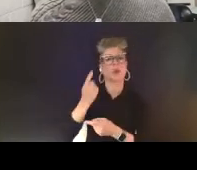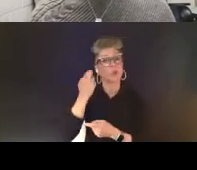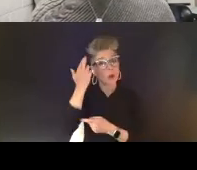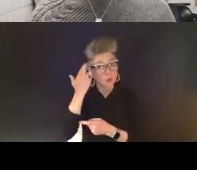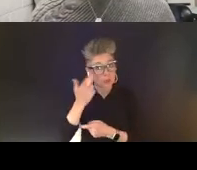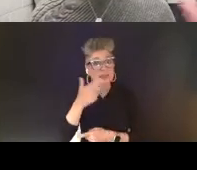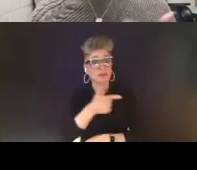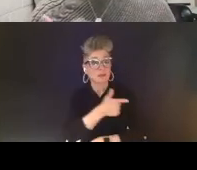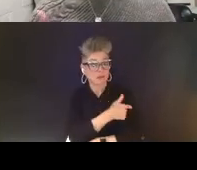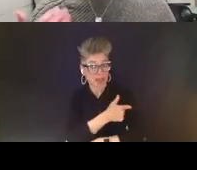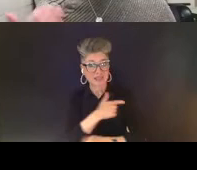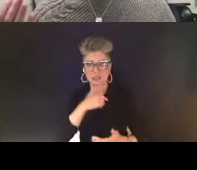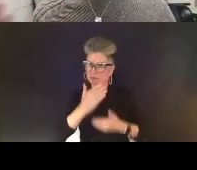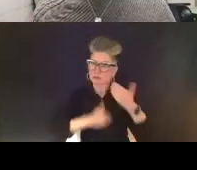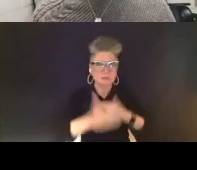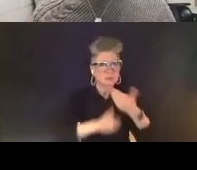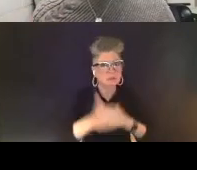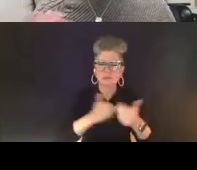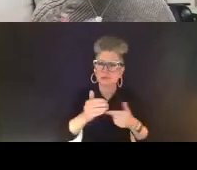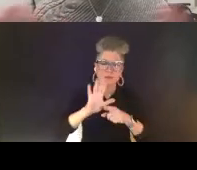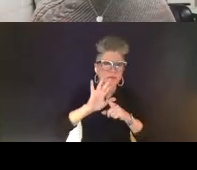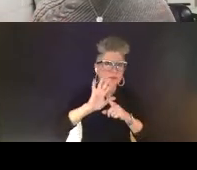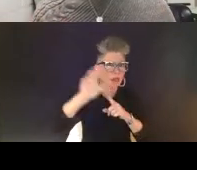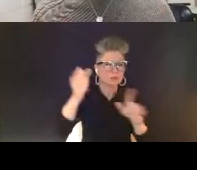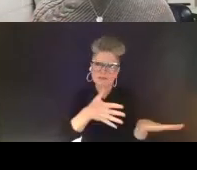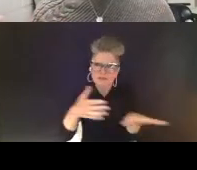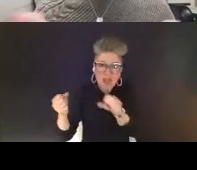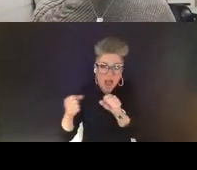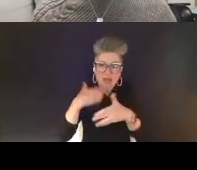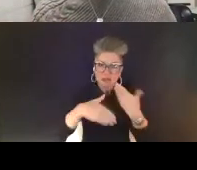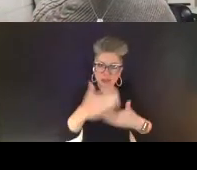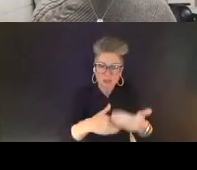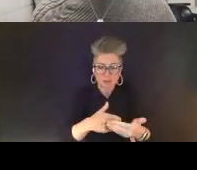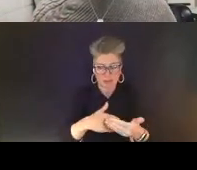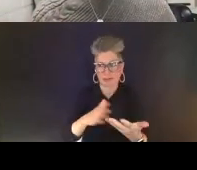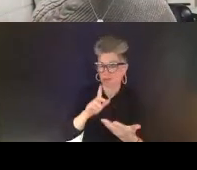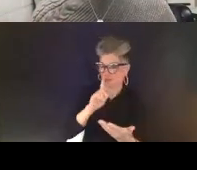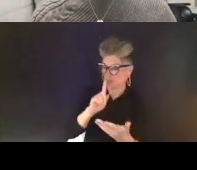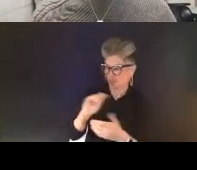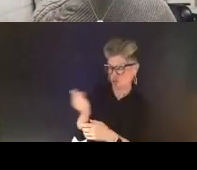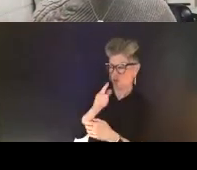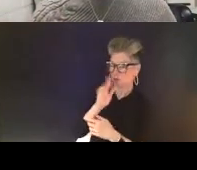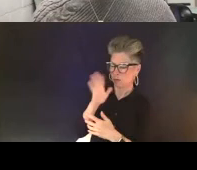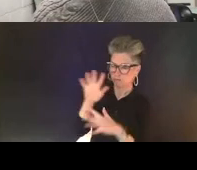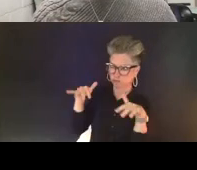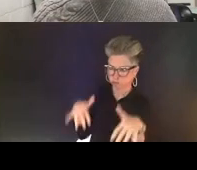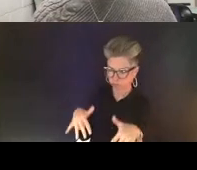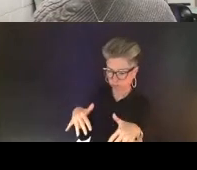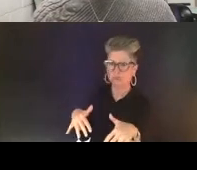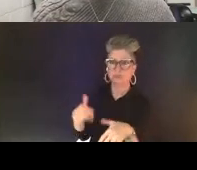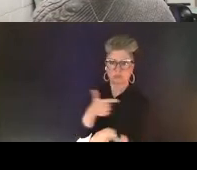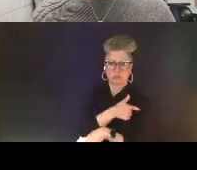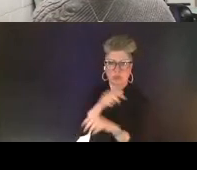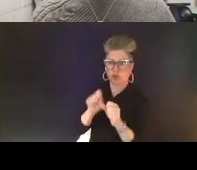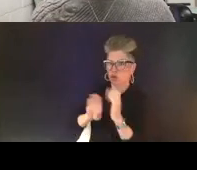vaccines were able to be ramped up so quickly, and I would say that we were all surprised, that a vaccine could be developed in such a short period of time